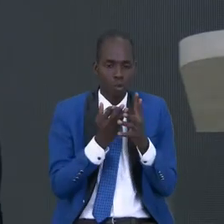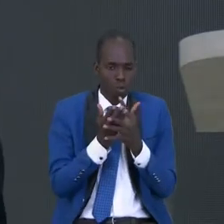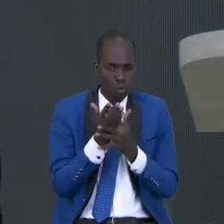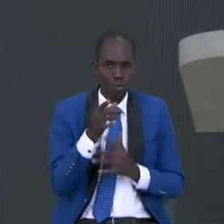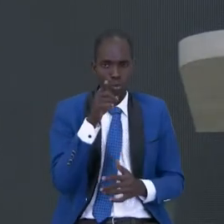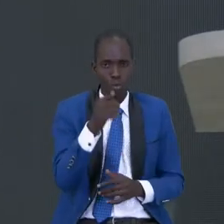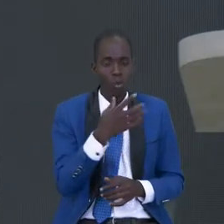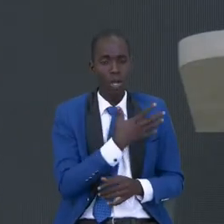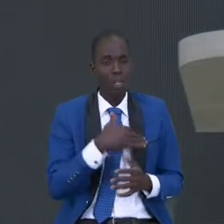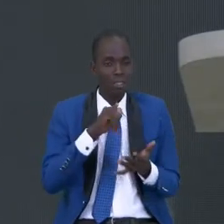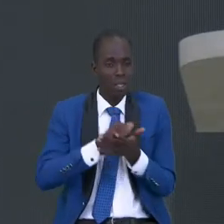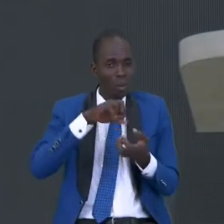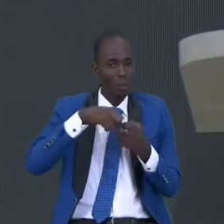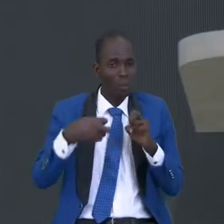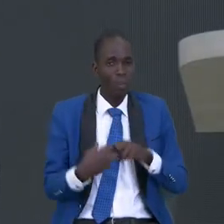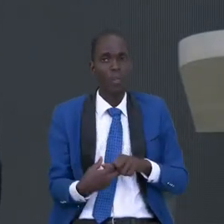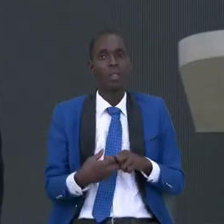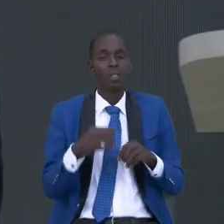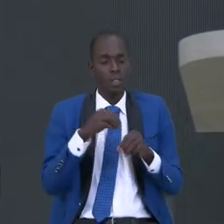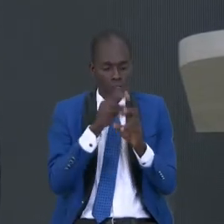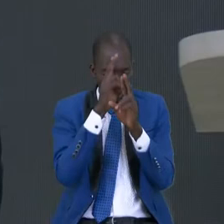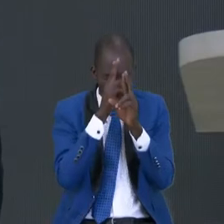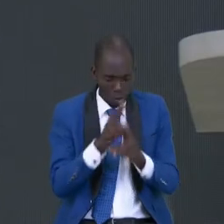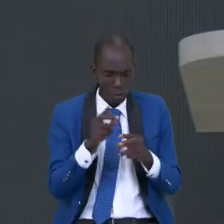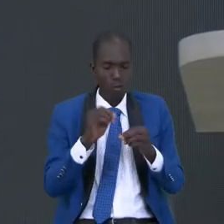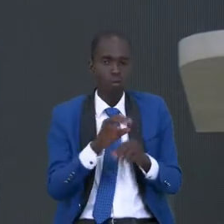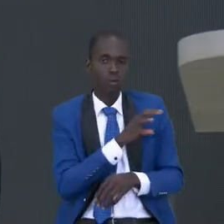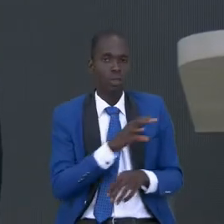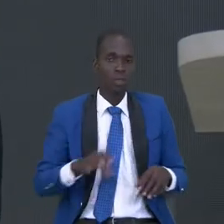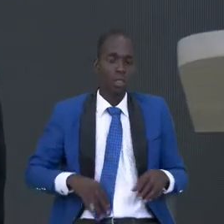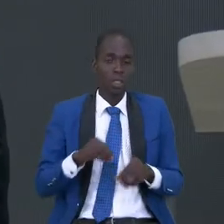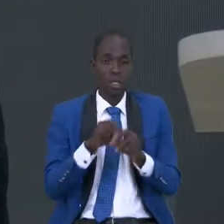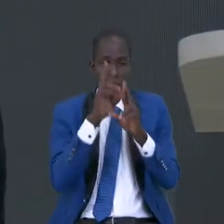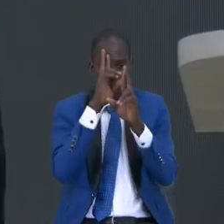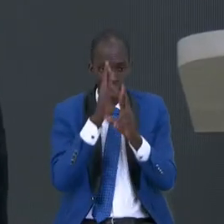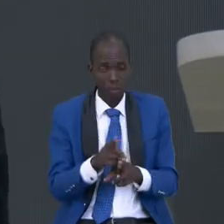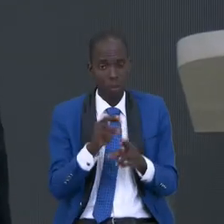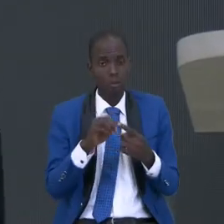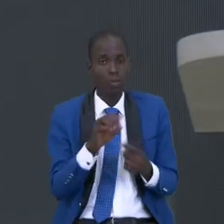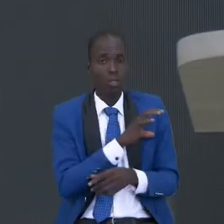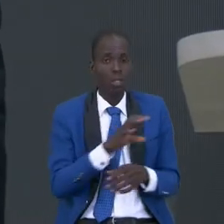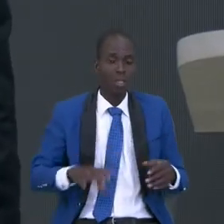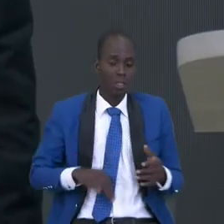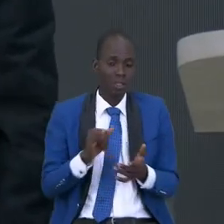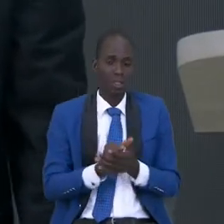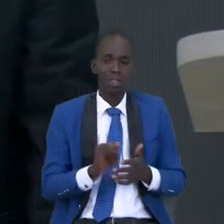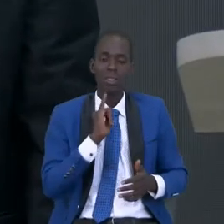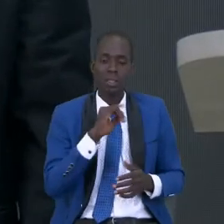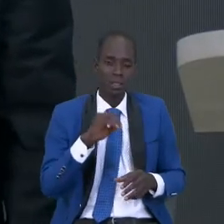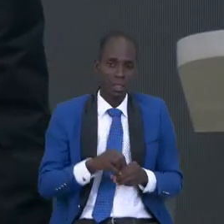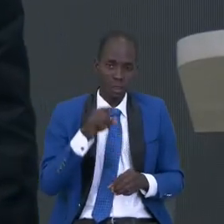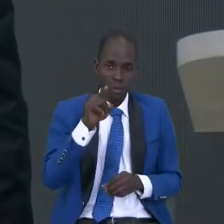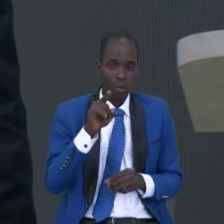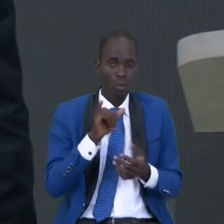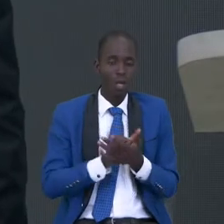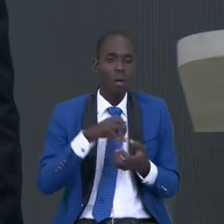And that mountain, in honor to Christ, in respect to Christ that dwells in you, that mountain